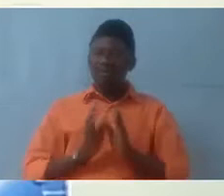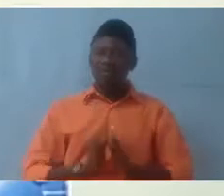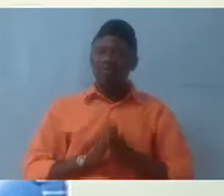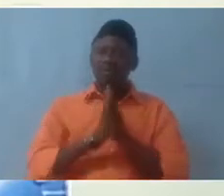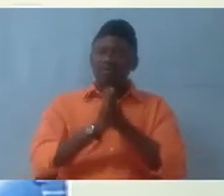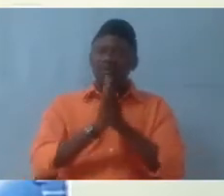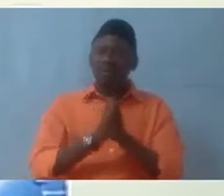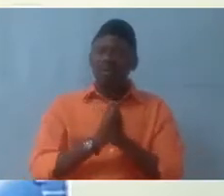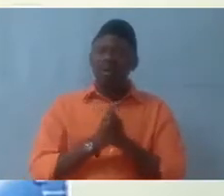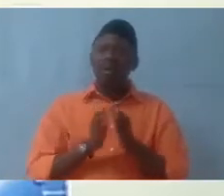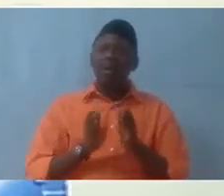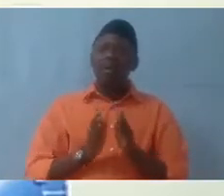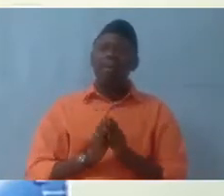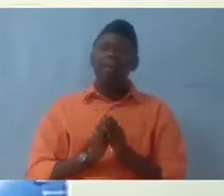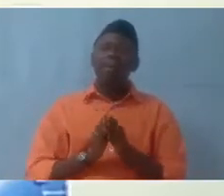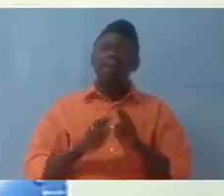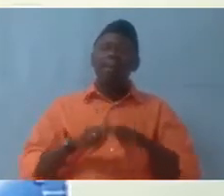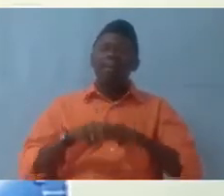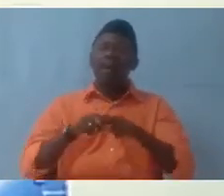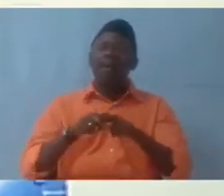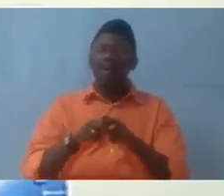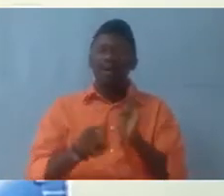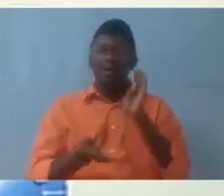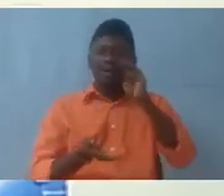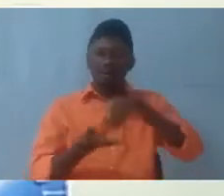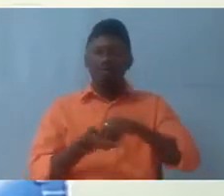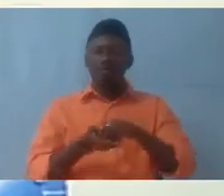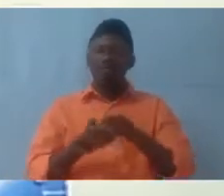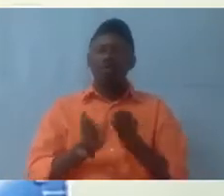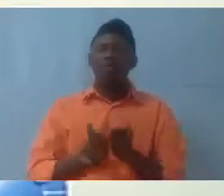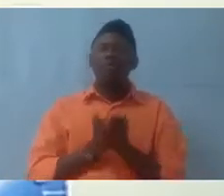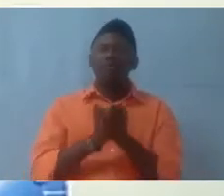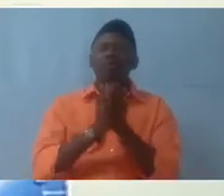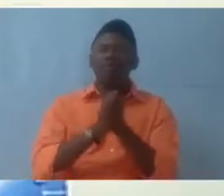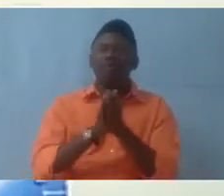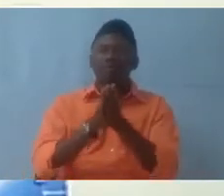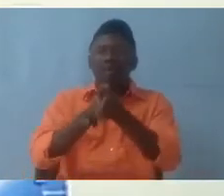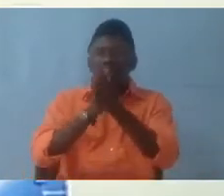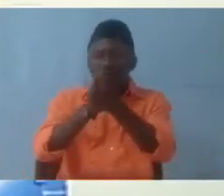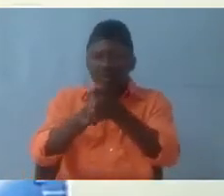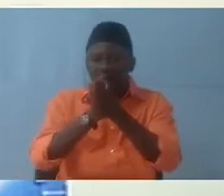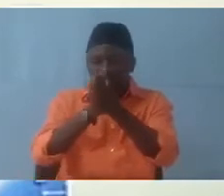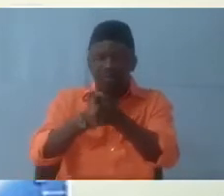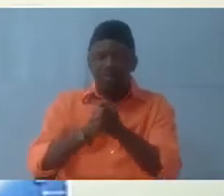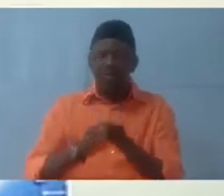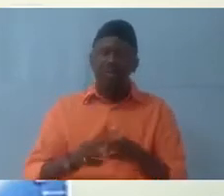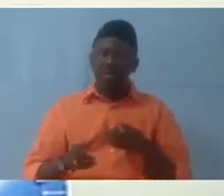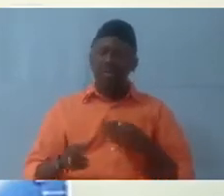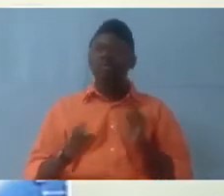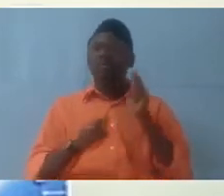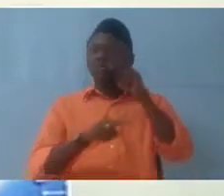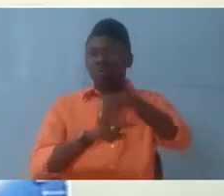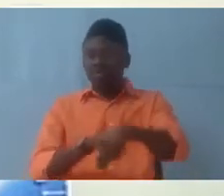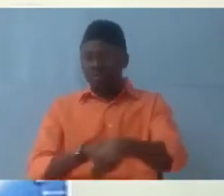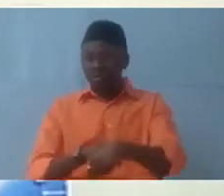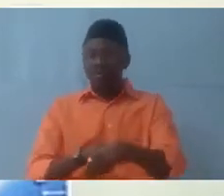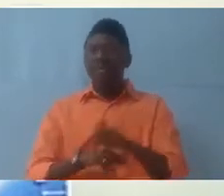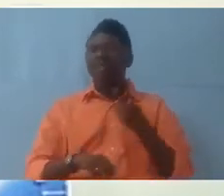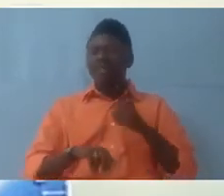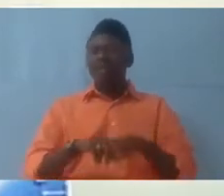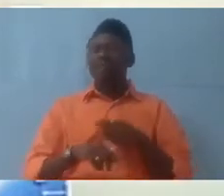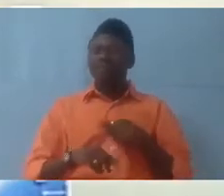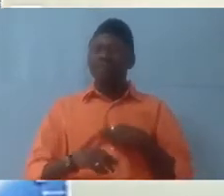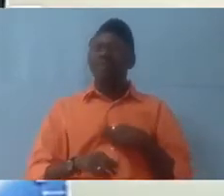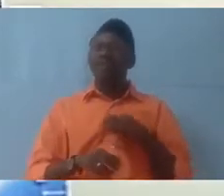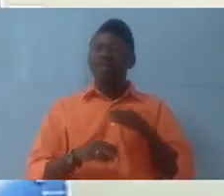just jamono bobu re ma ngi jall ci Banjul Bara ferry bi. So I received a call from one of my colleagues at the time, one of your worship blessed.